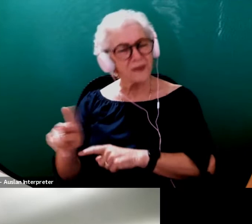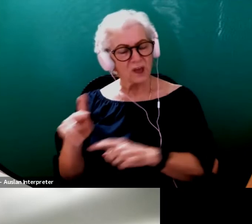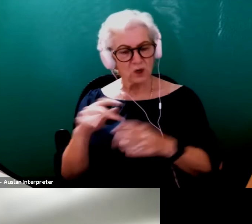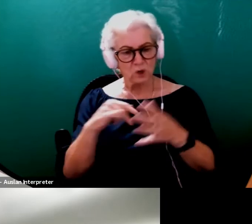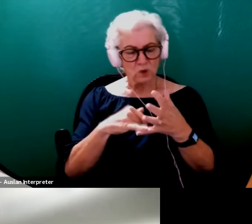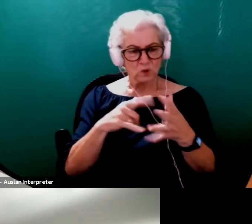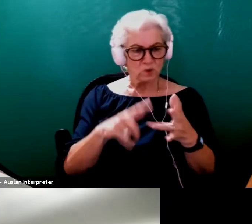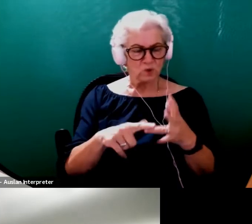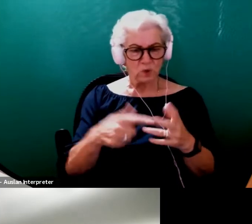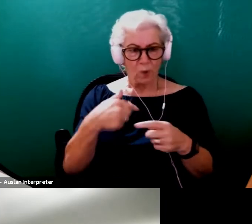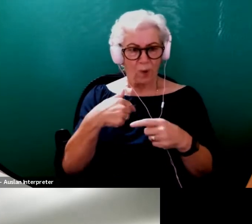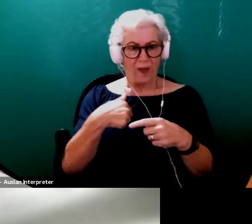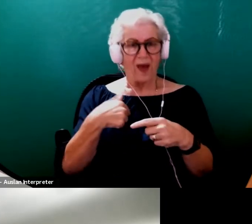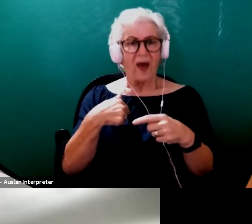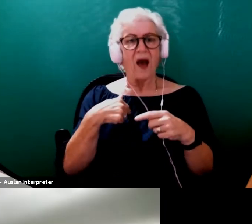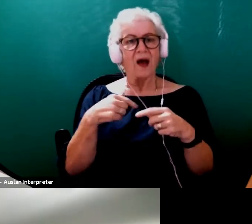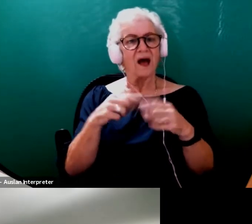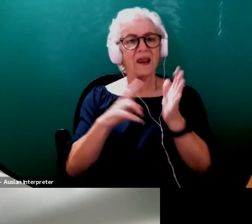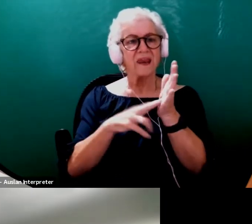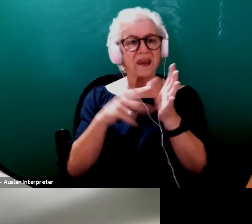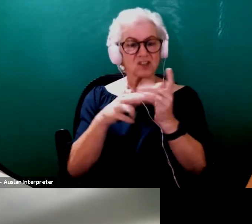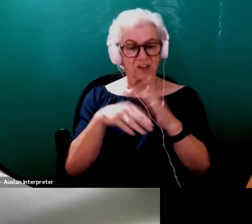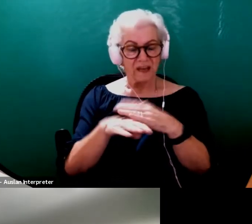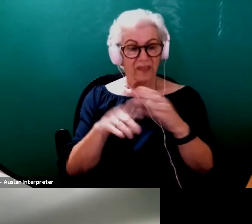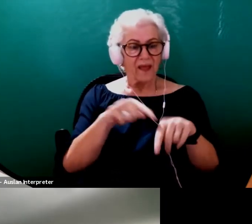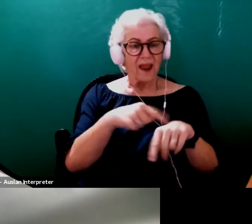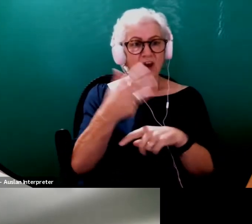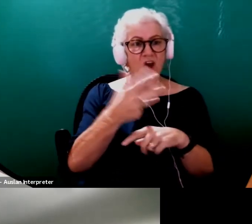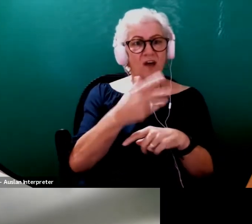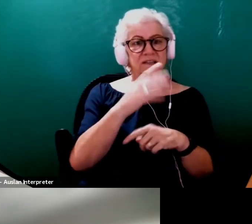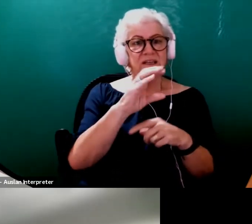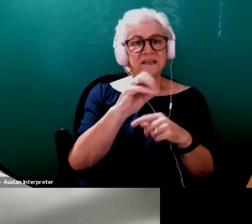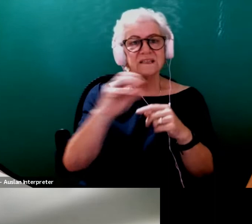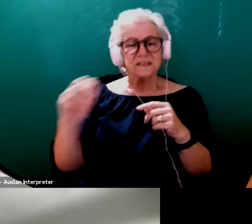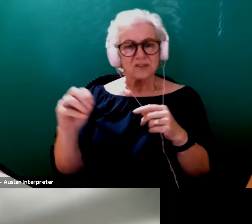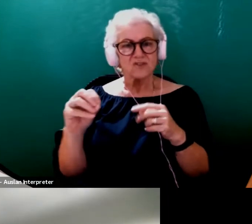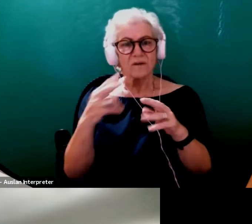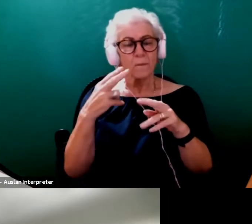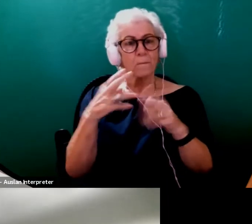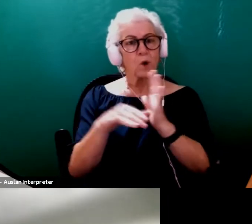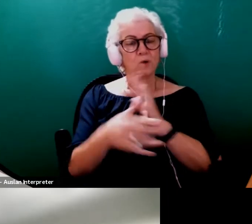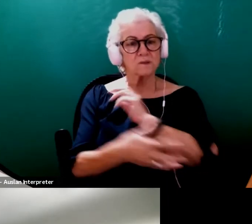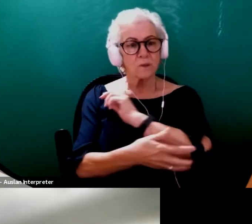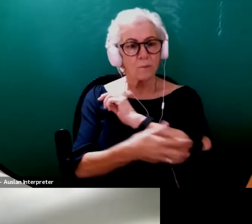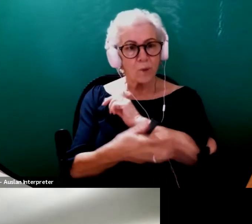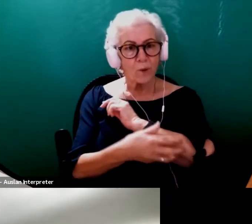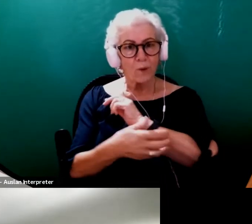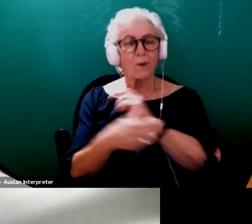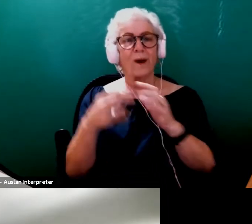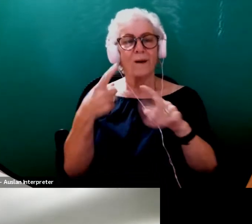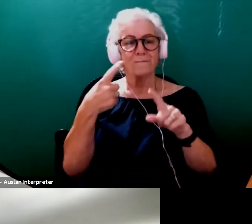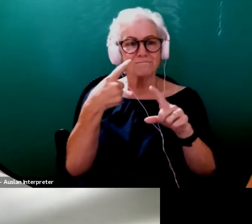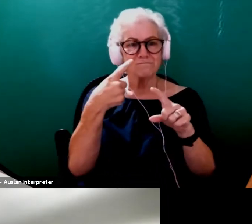outlier nation in the late 19th century, largely because of the poverty of the American medical profession and